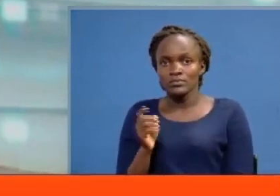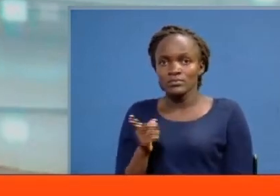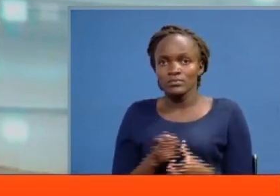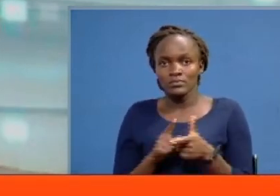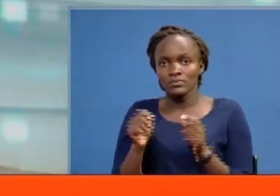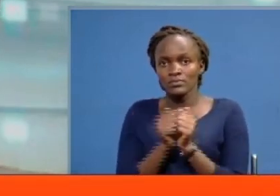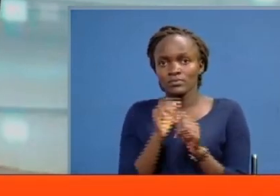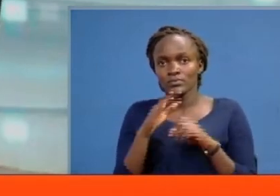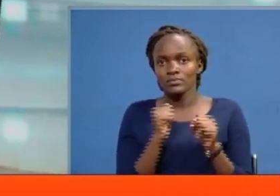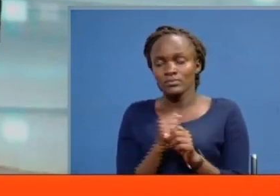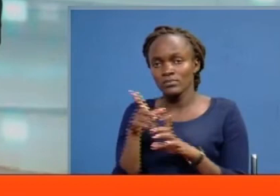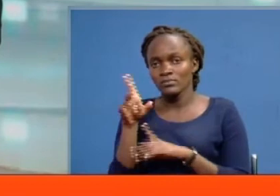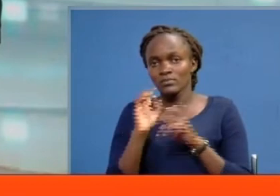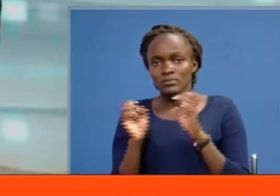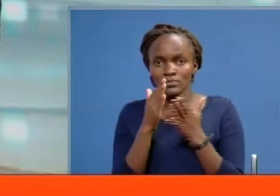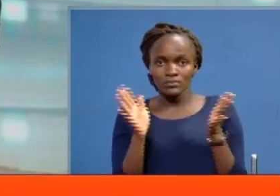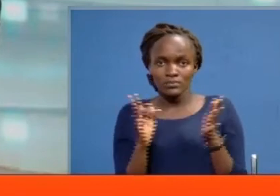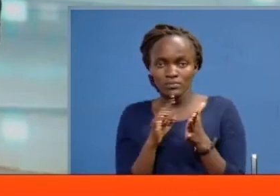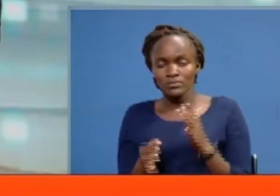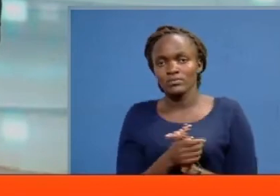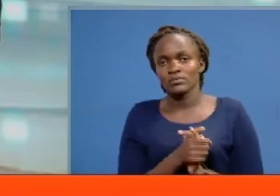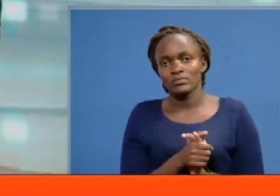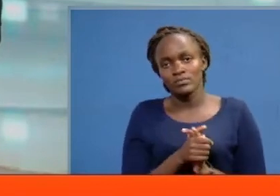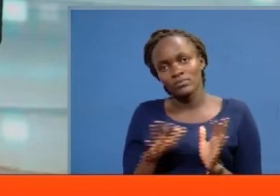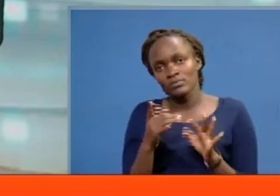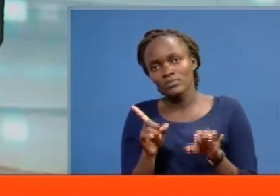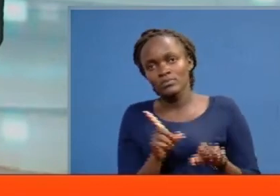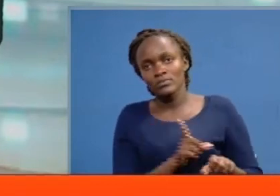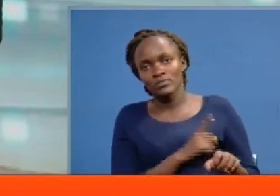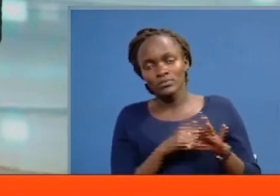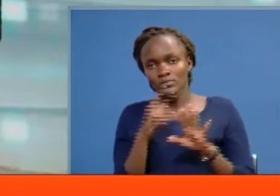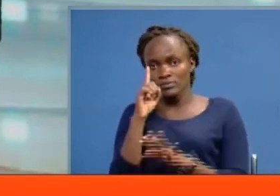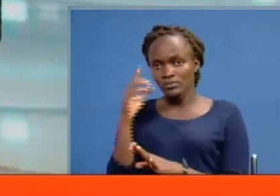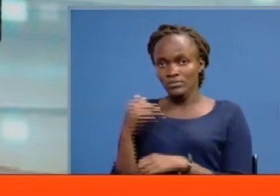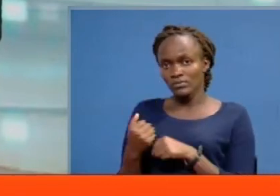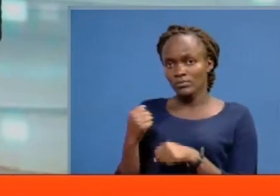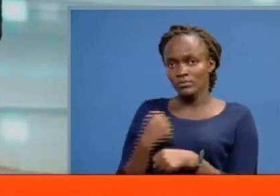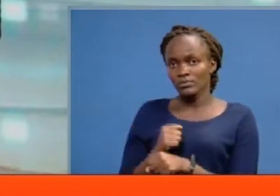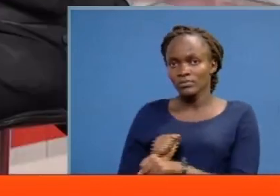years. The big question here and right now is, how long should one stay in a company?